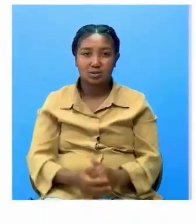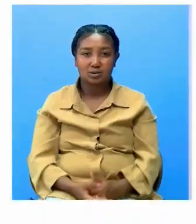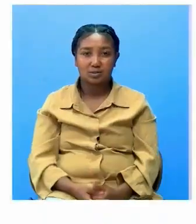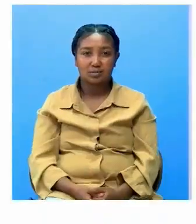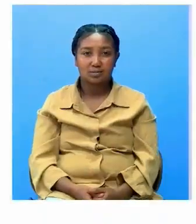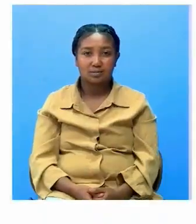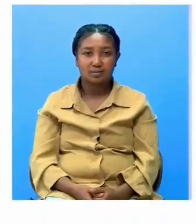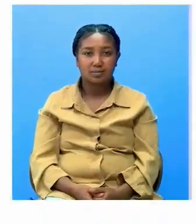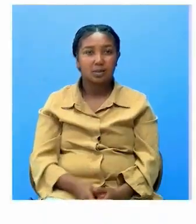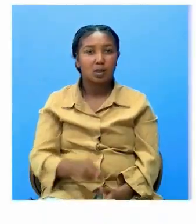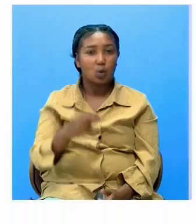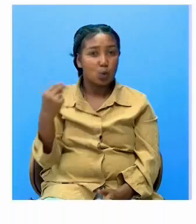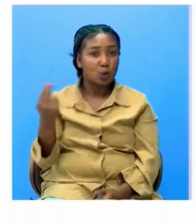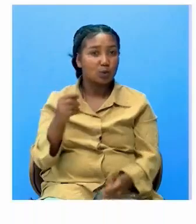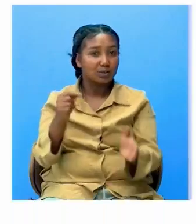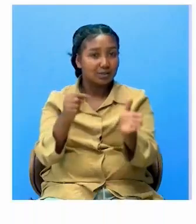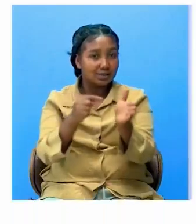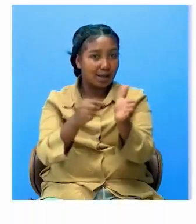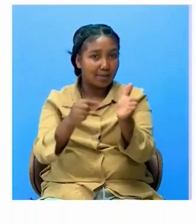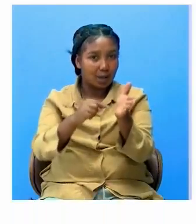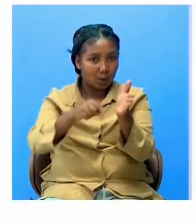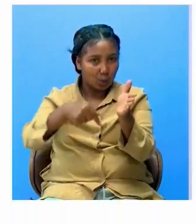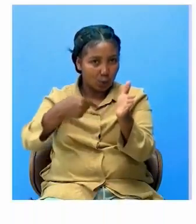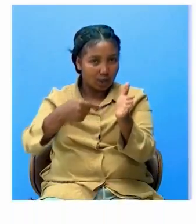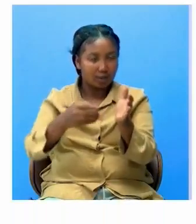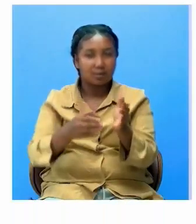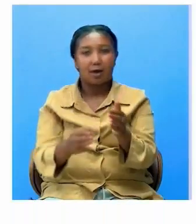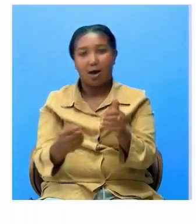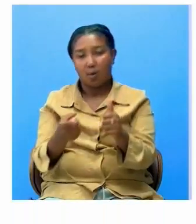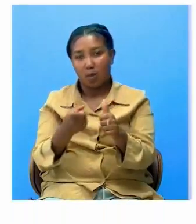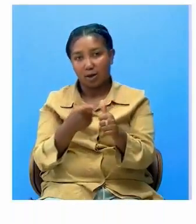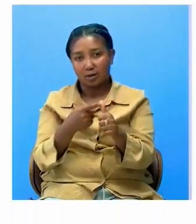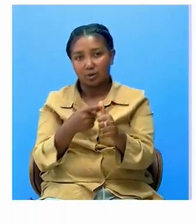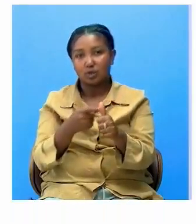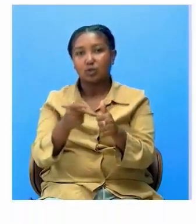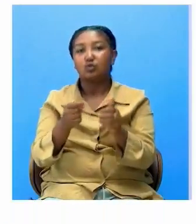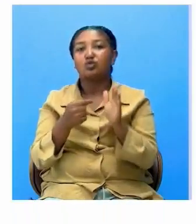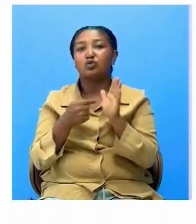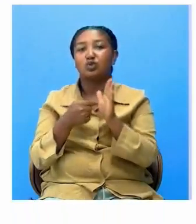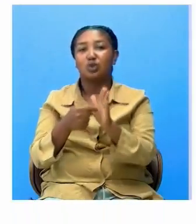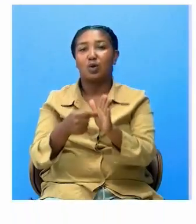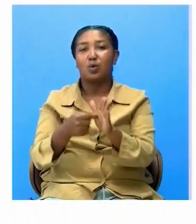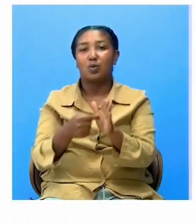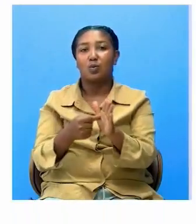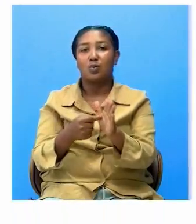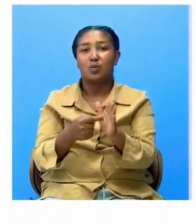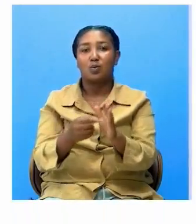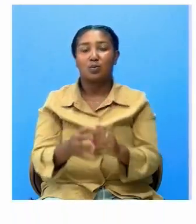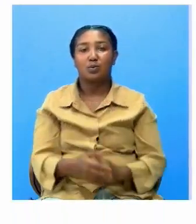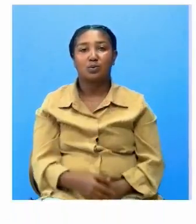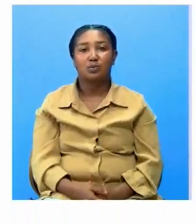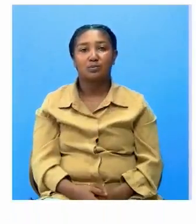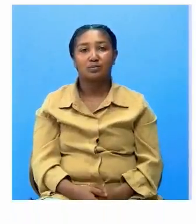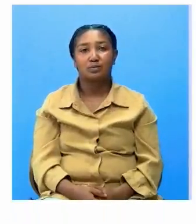Yes, we use semicolon, one, to show or